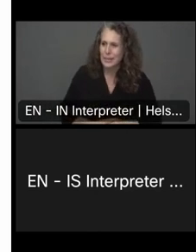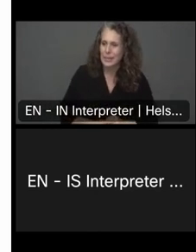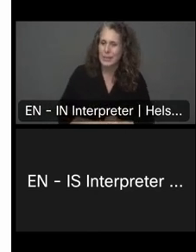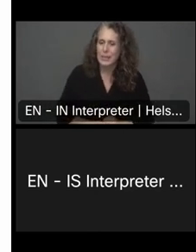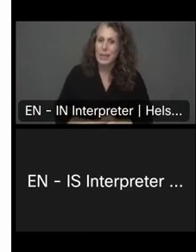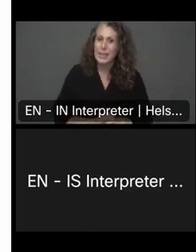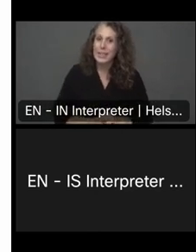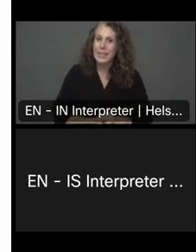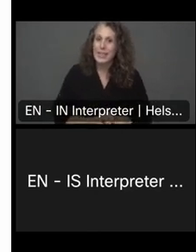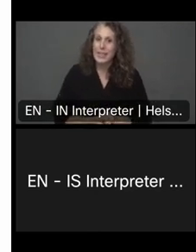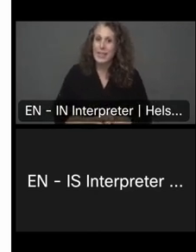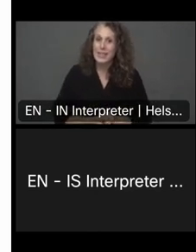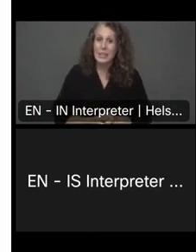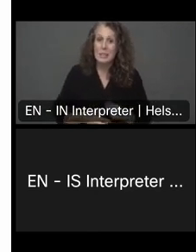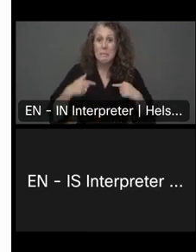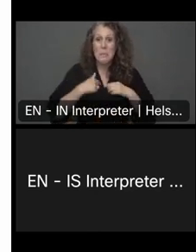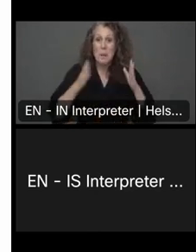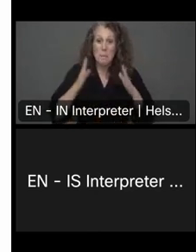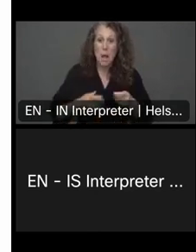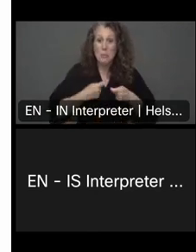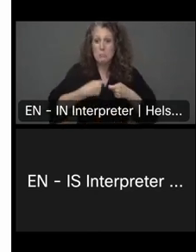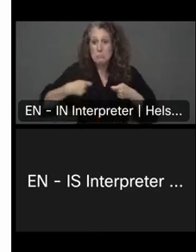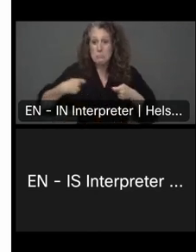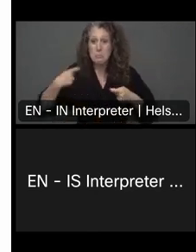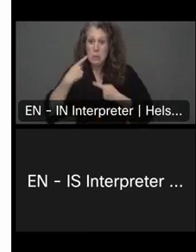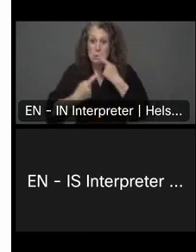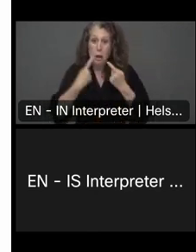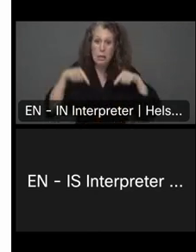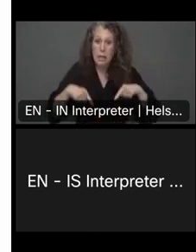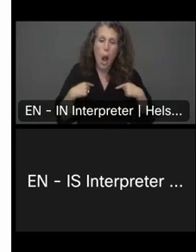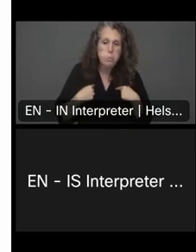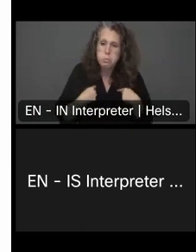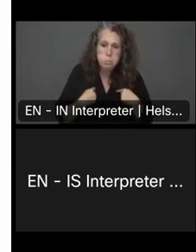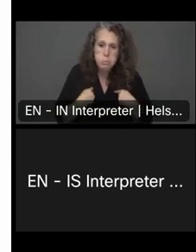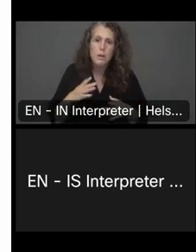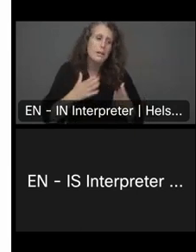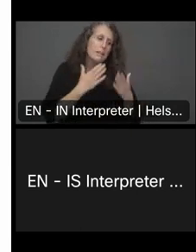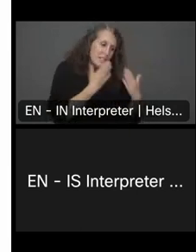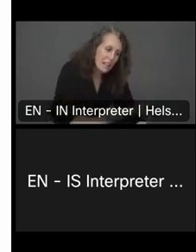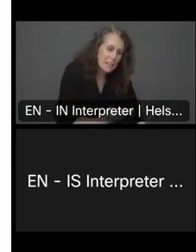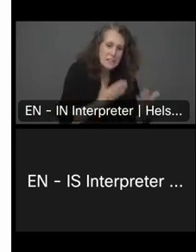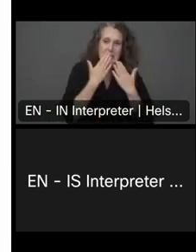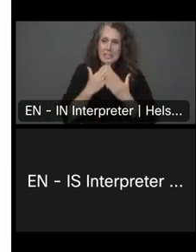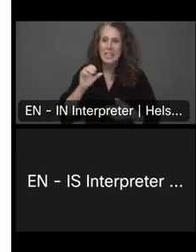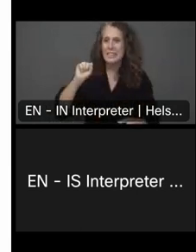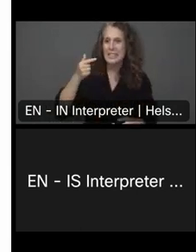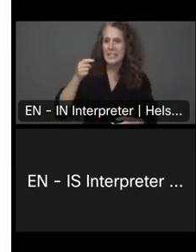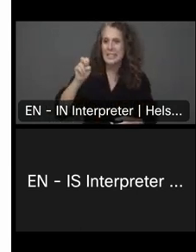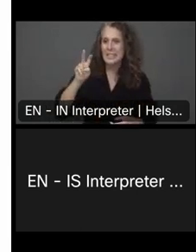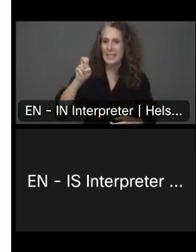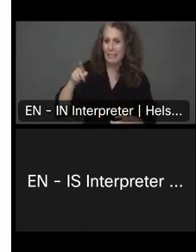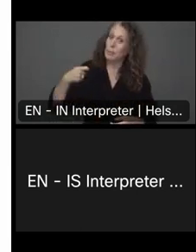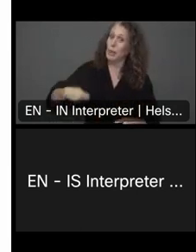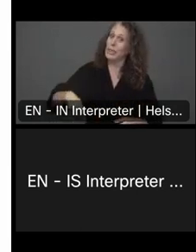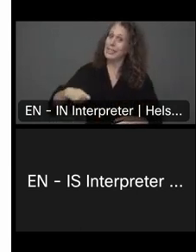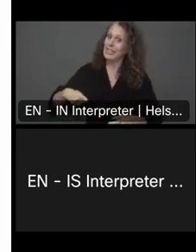that I don't need to prolong my remarks. So thank you very much, and thank you to Steve, Mr. President. As Steve says, we